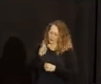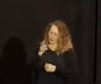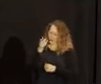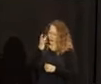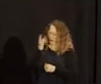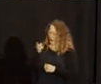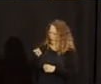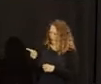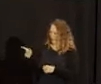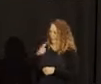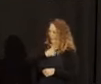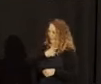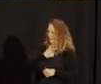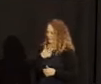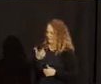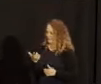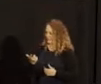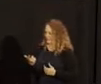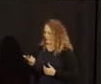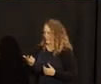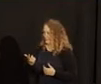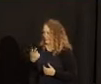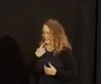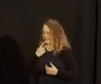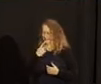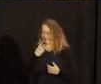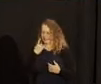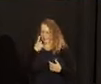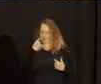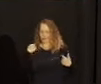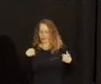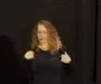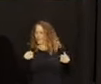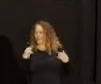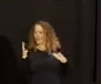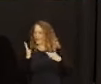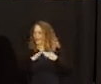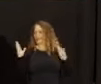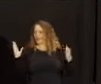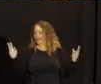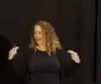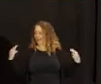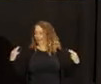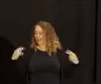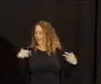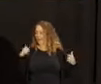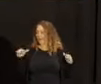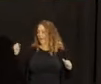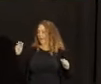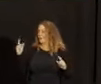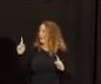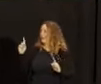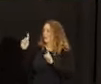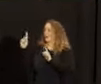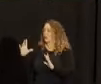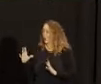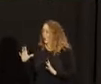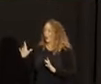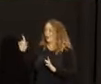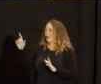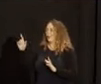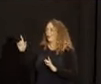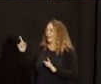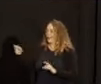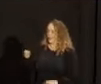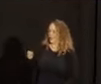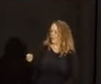leader? And she kind of laughed and she was like, because we were it. She's like, we didn't have elders because our elders were either